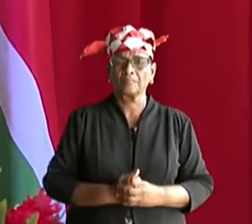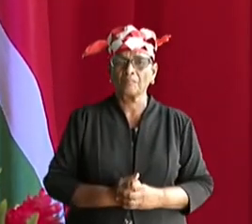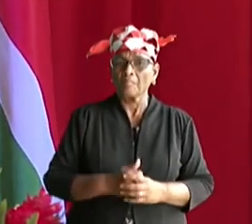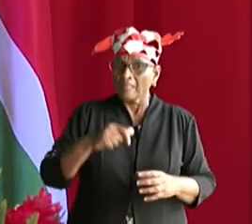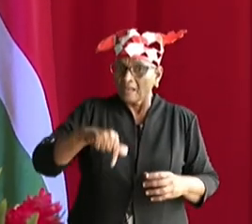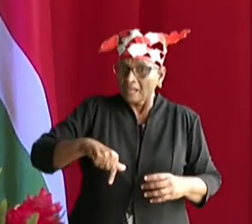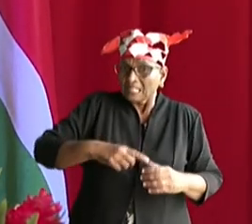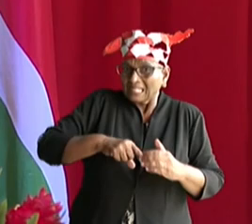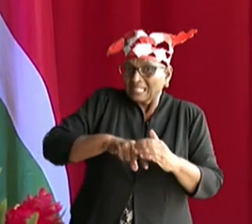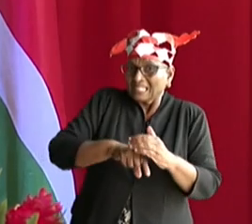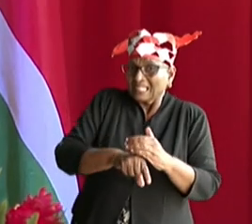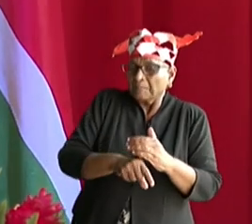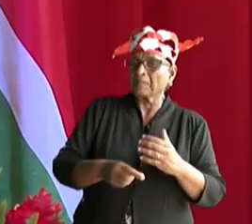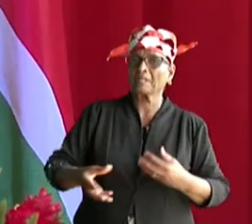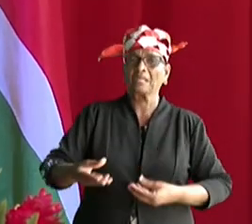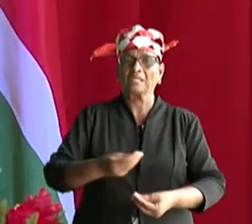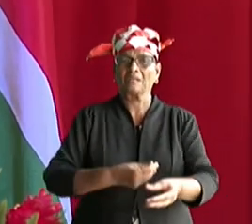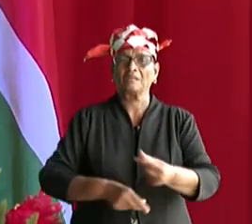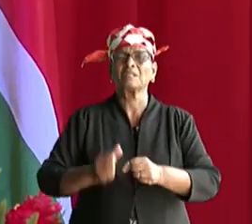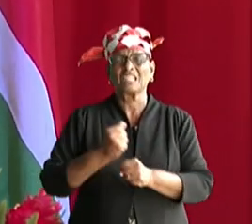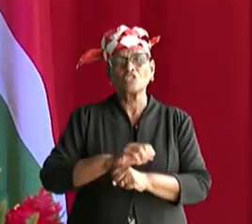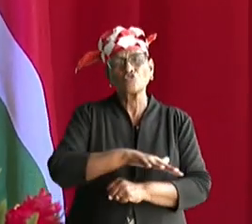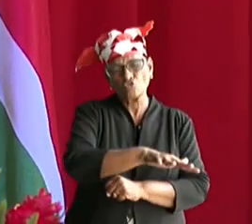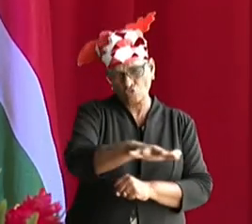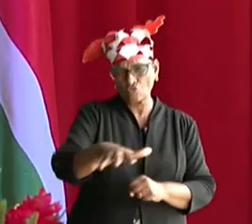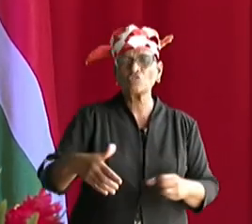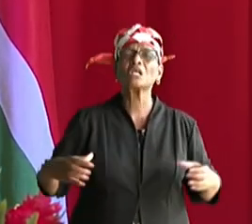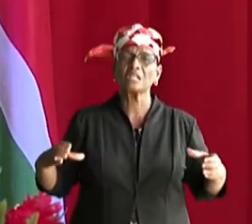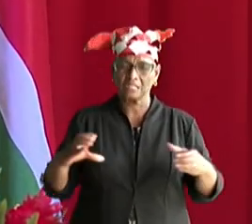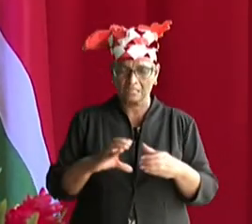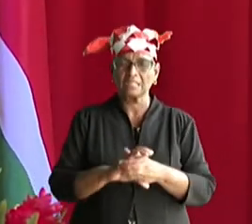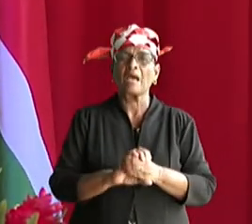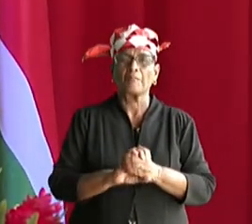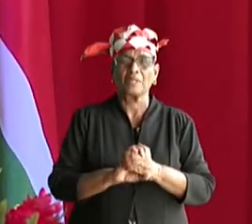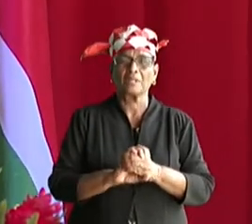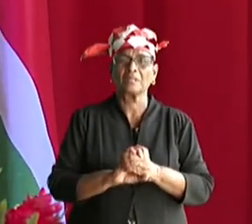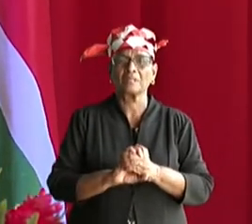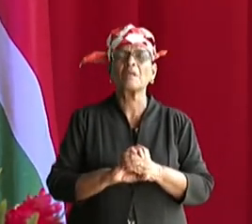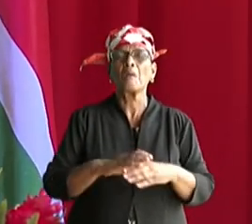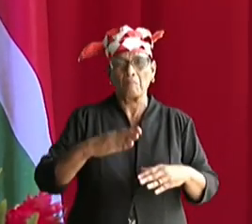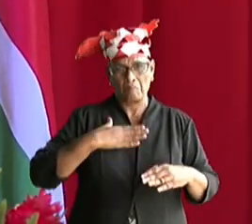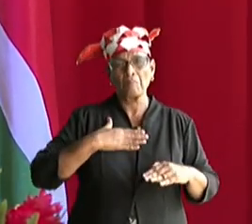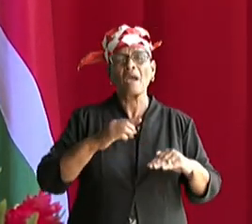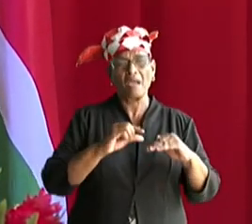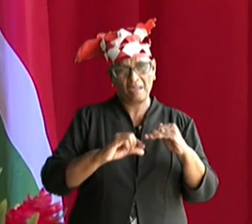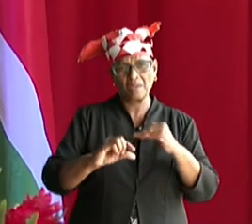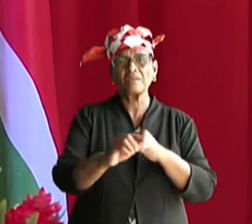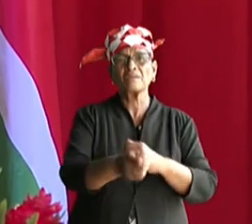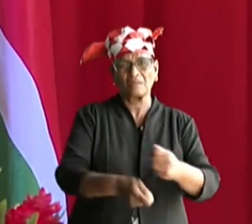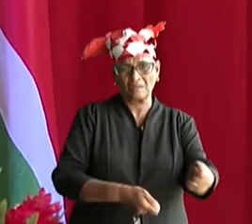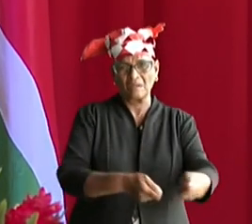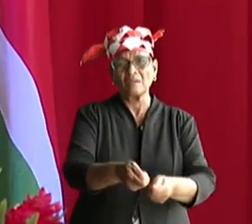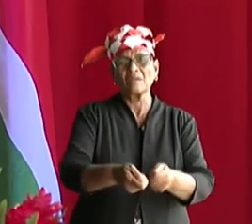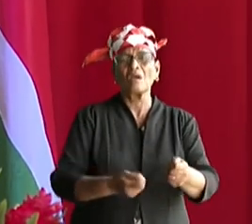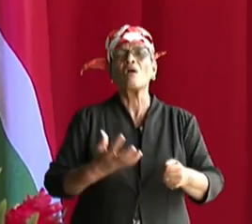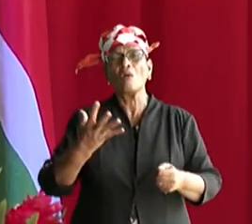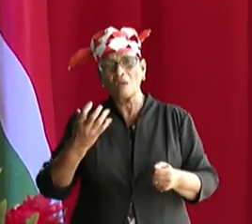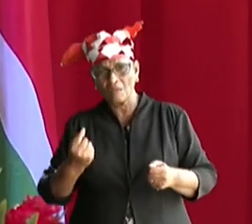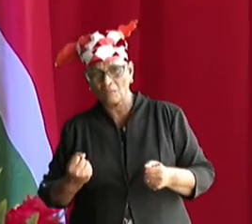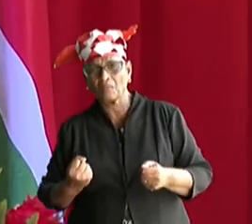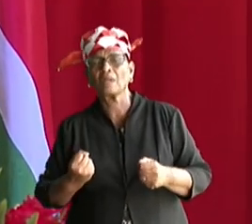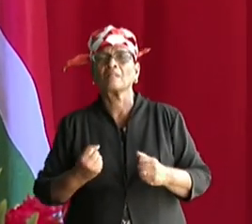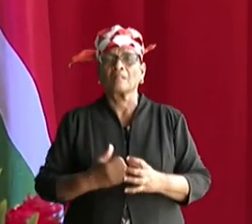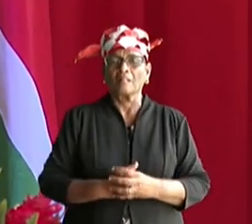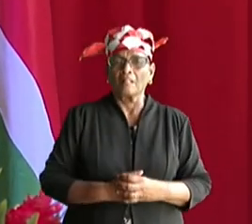that would deepen economic and social cooperation. My government is prepared to exert its